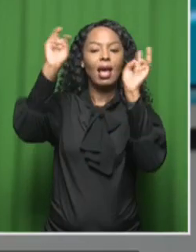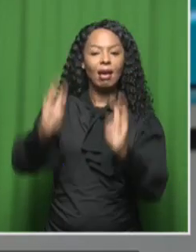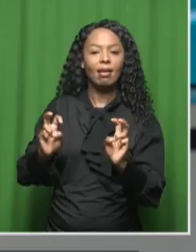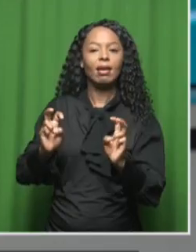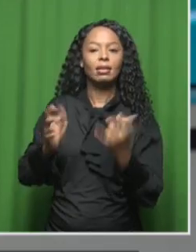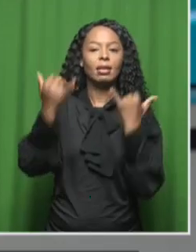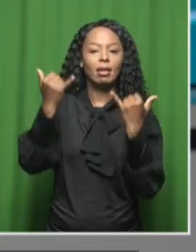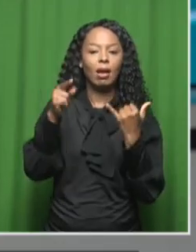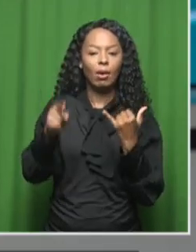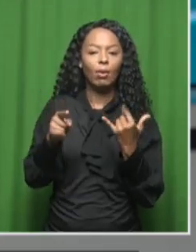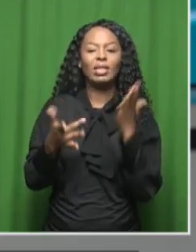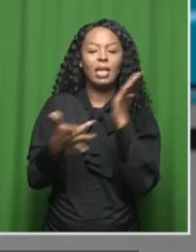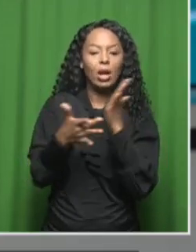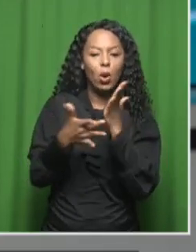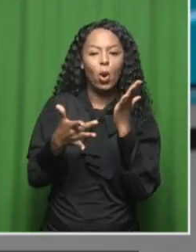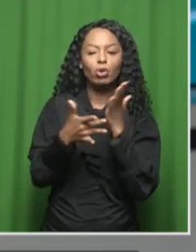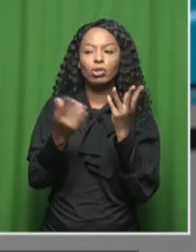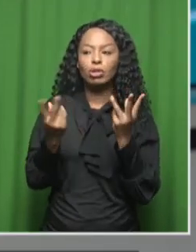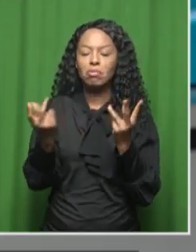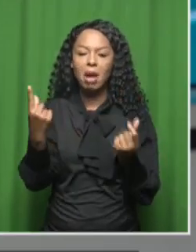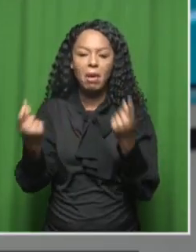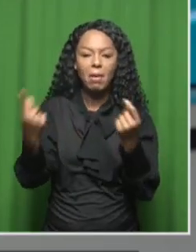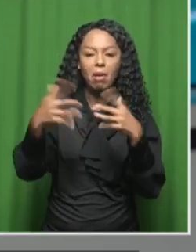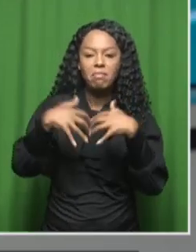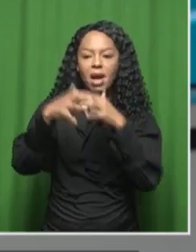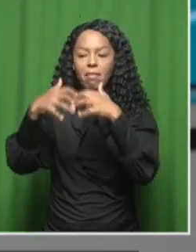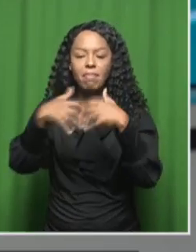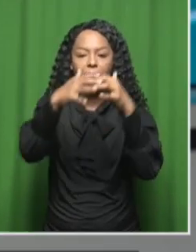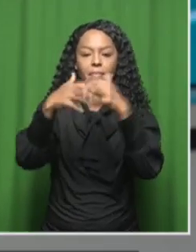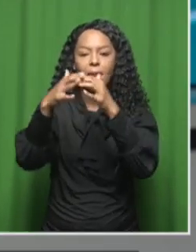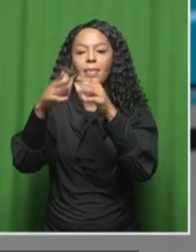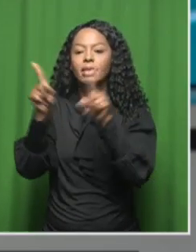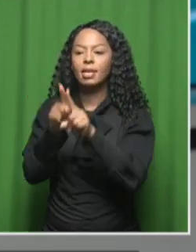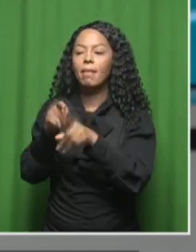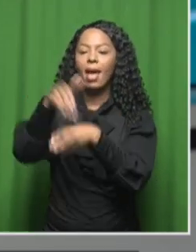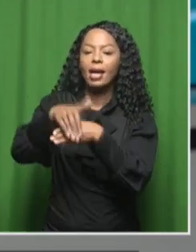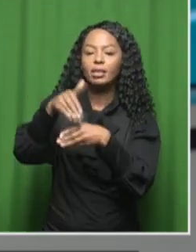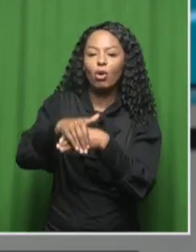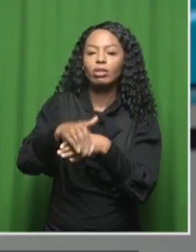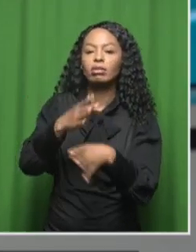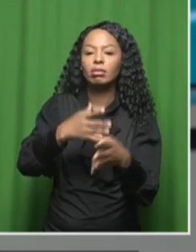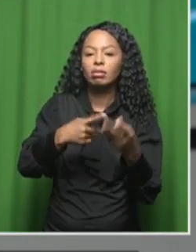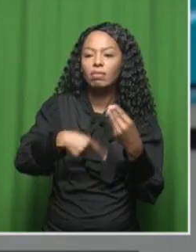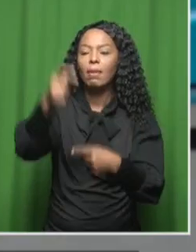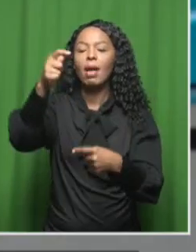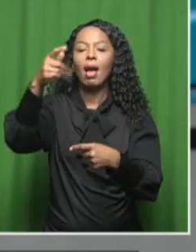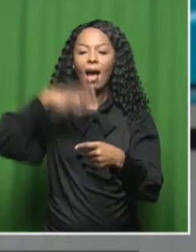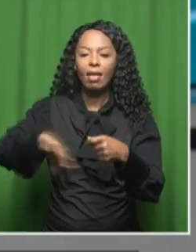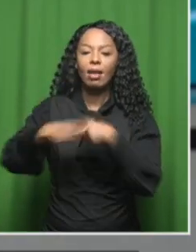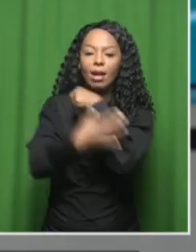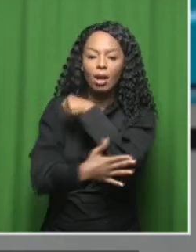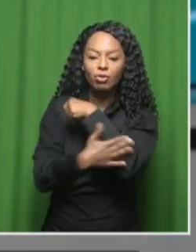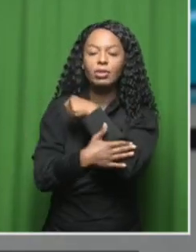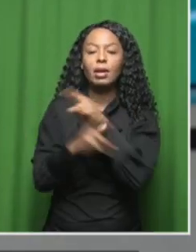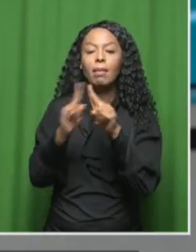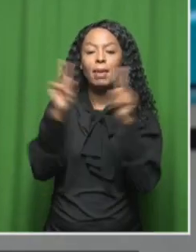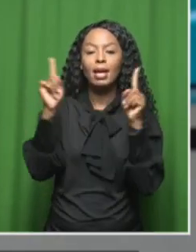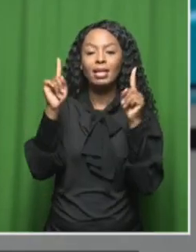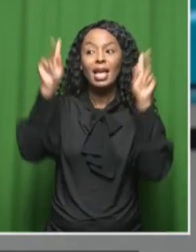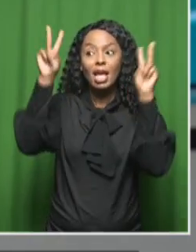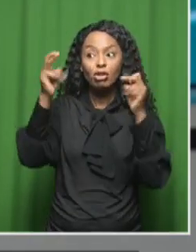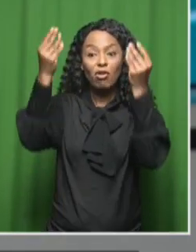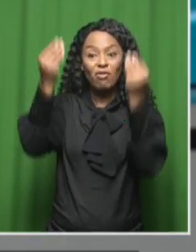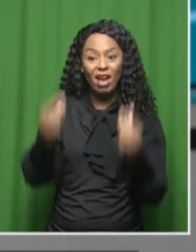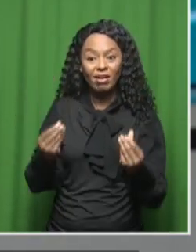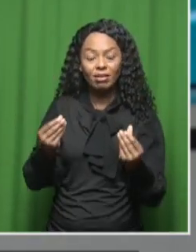technologies or those products are being exported to other countries. So there are positive aspects. But in terms of financing,